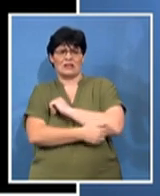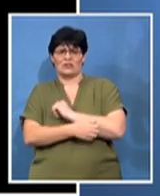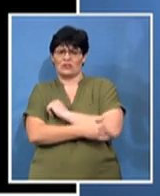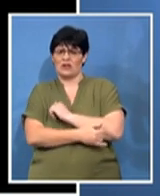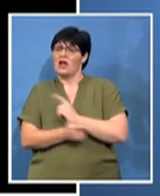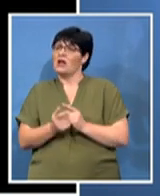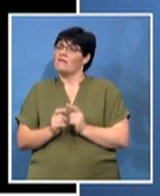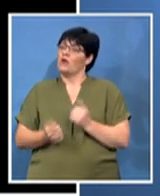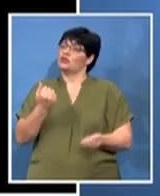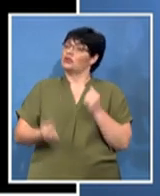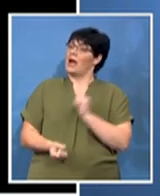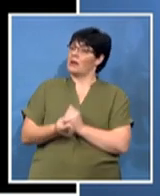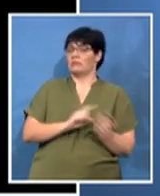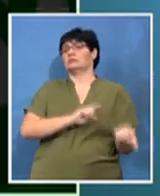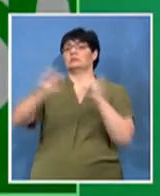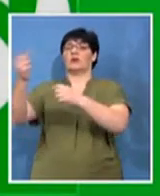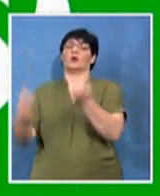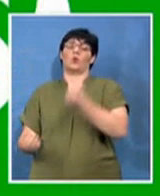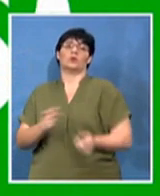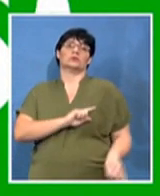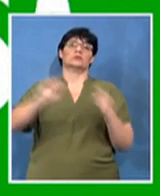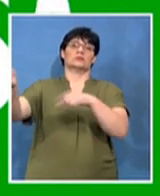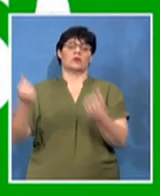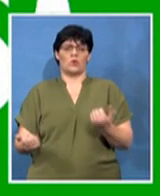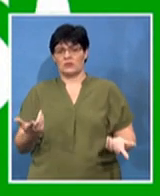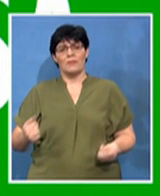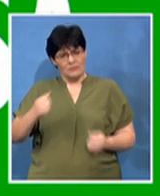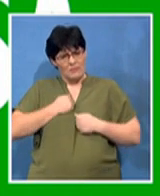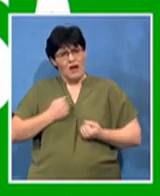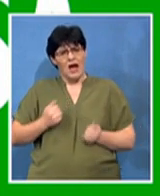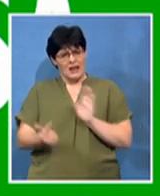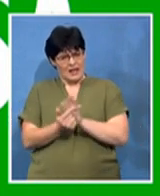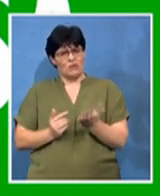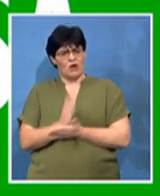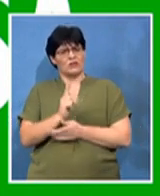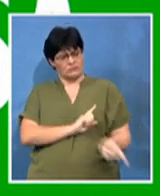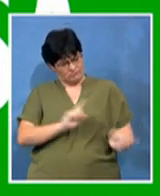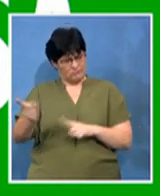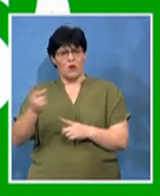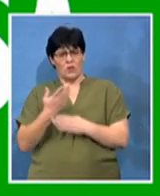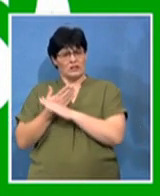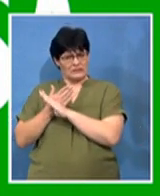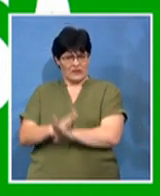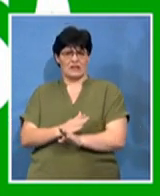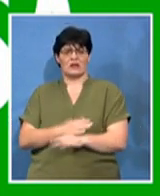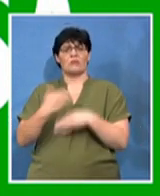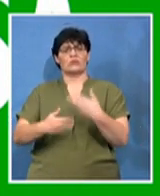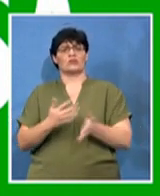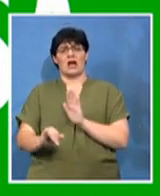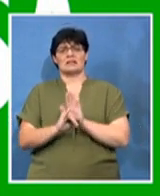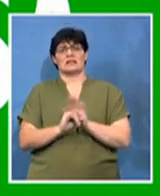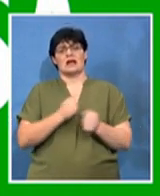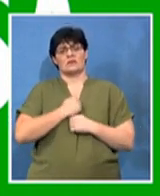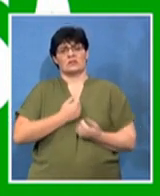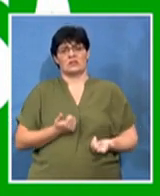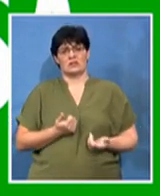courts. But it is our legal right to be able to do so. We will defend our process, our identity. We will defend so that in future we